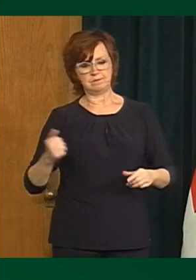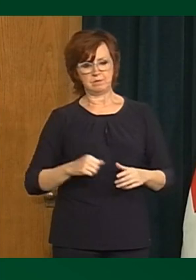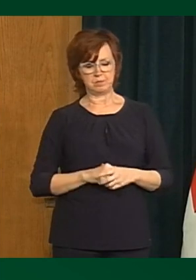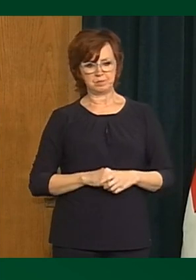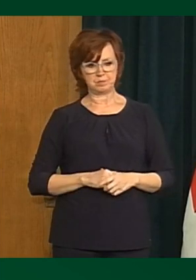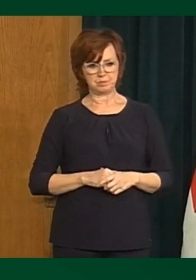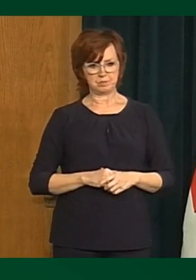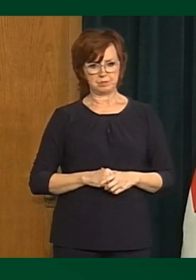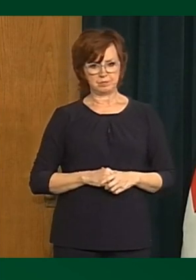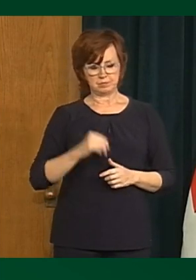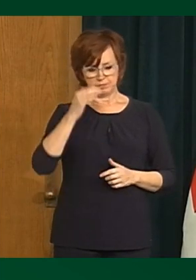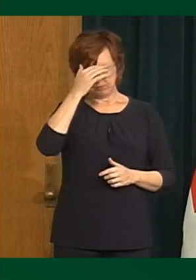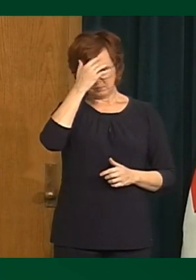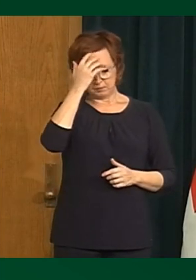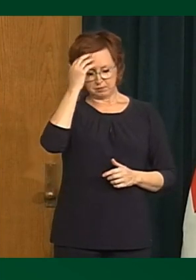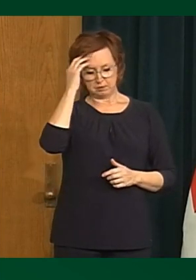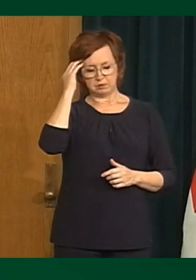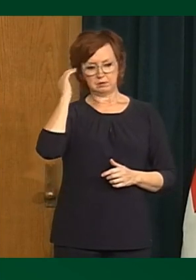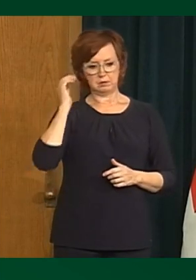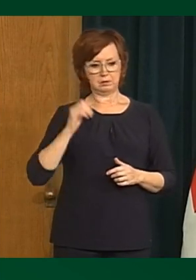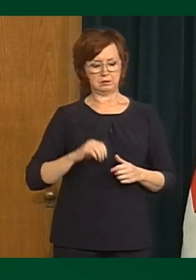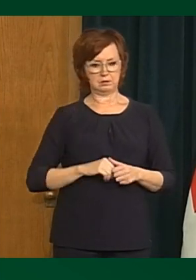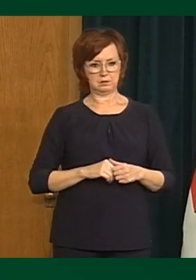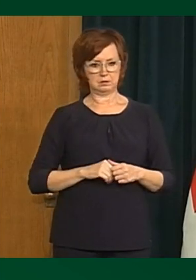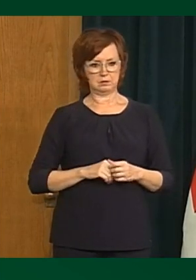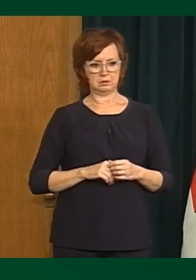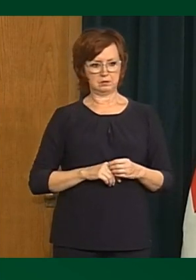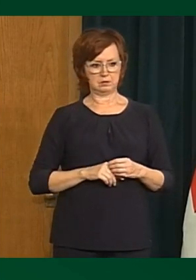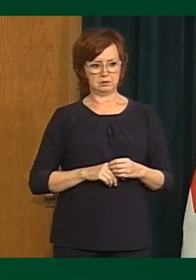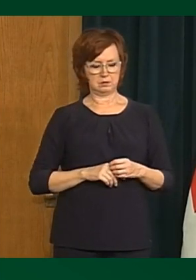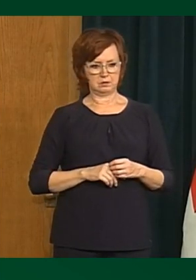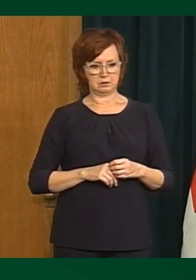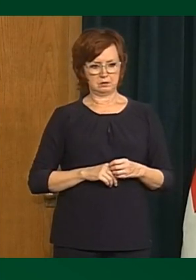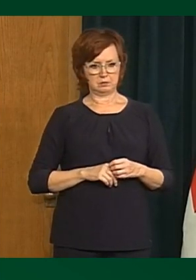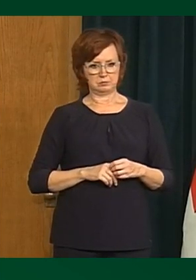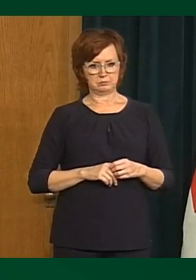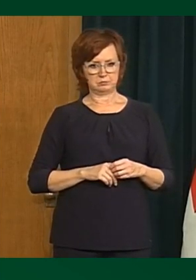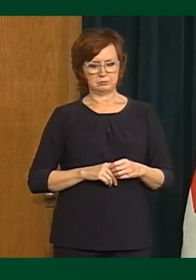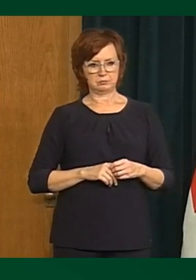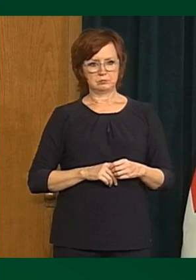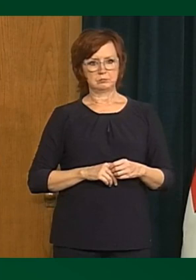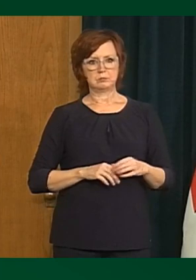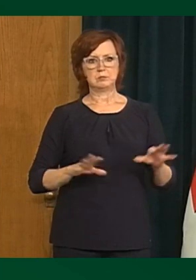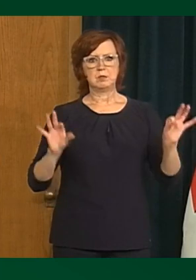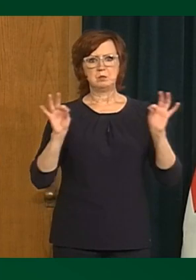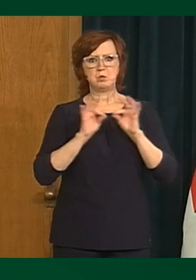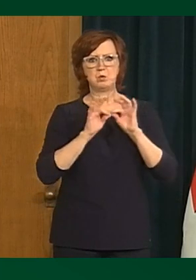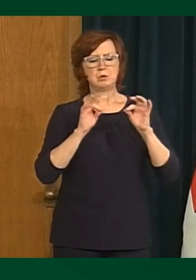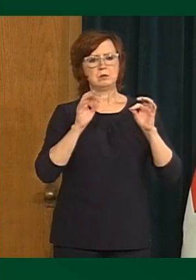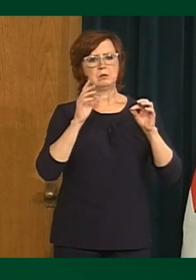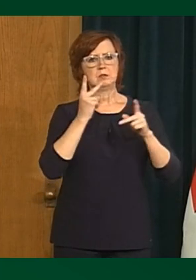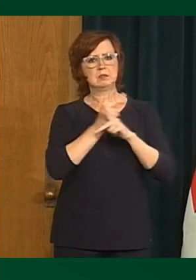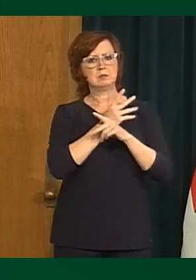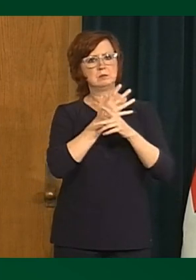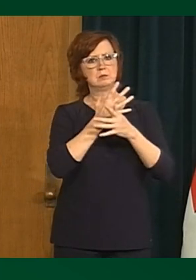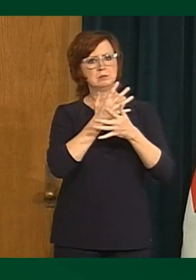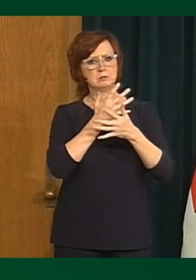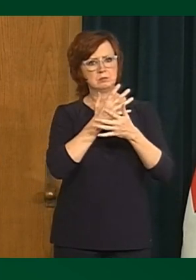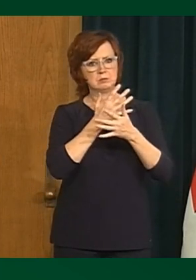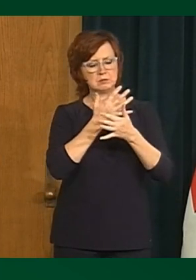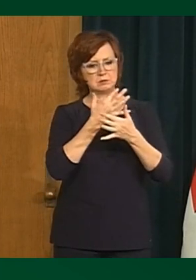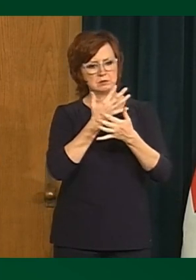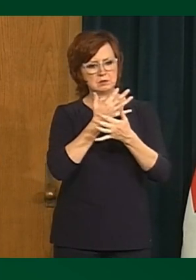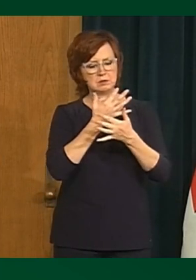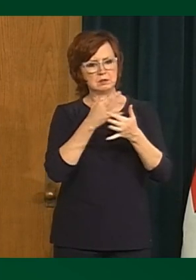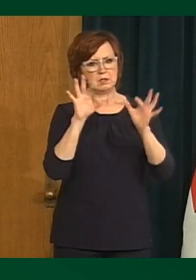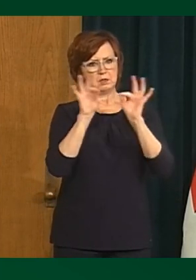all of us. It helps all of us reopen in a safe manner. And so it's just really just reemphasizing the importance of